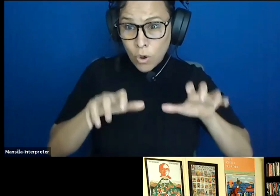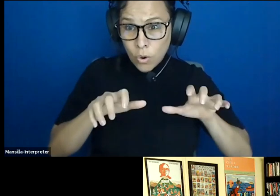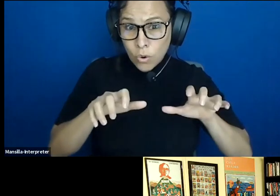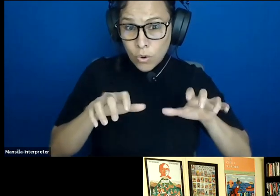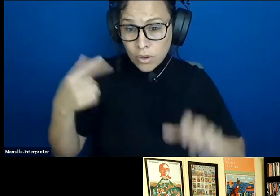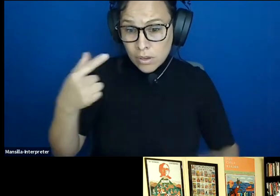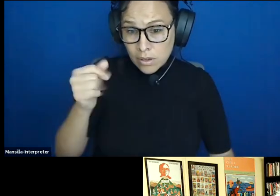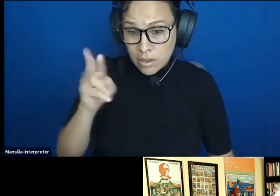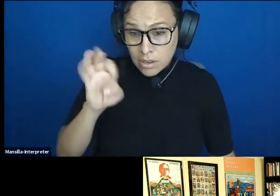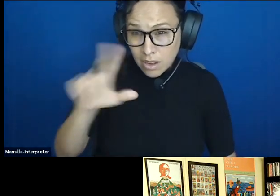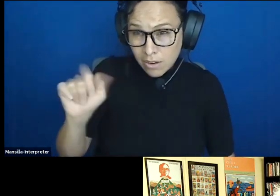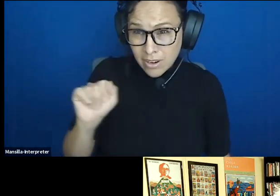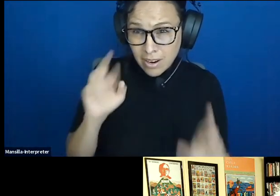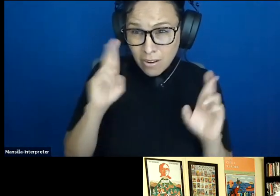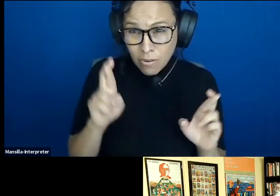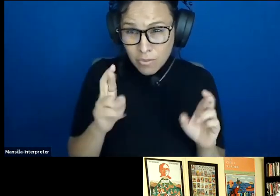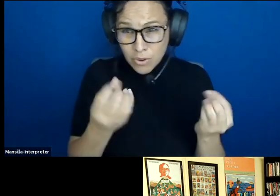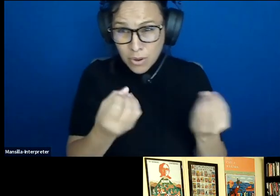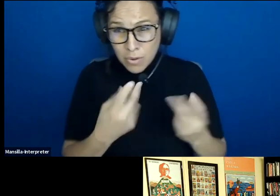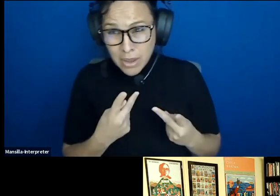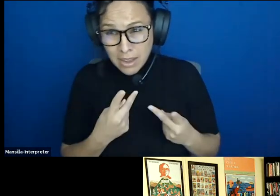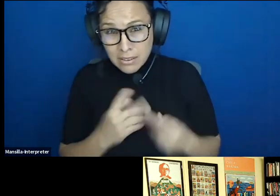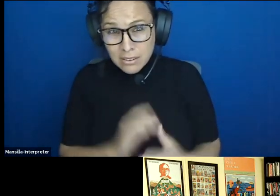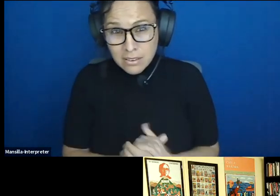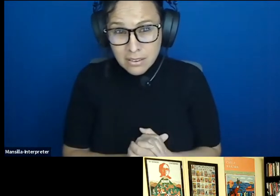Gabriela, we are hoping to get you back.